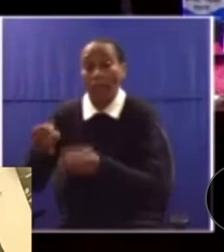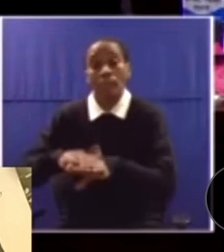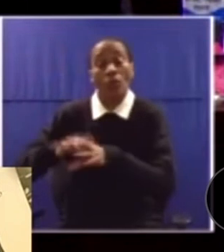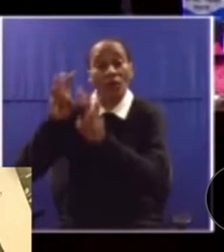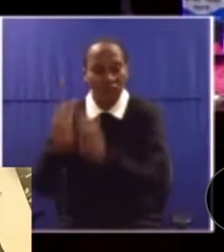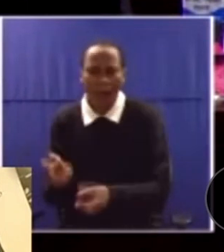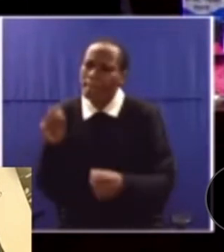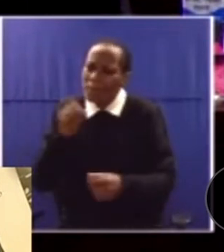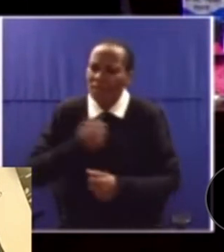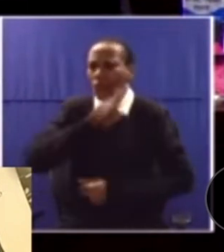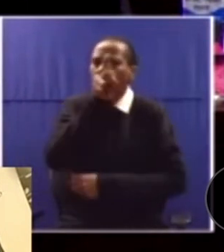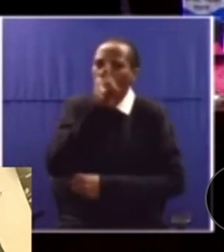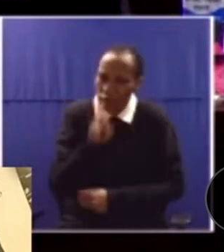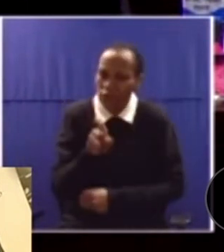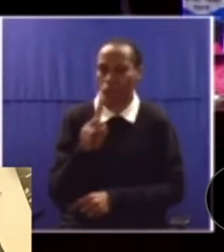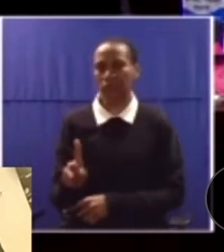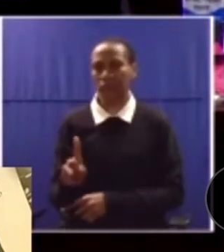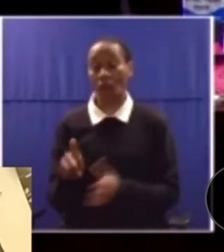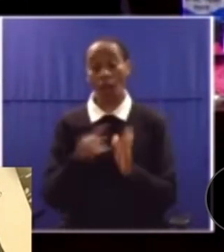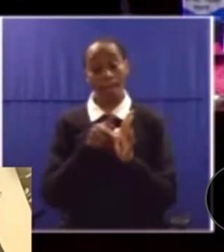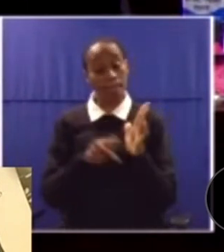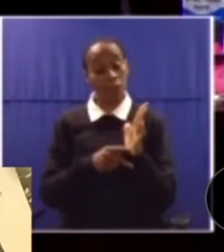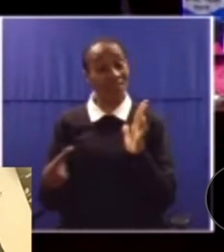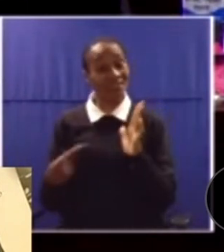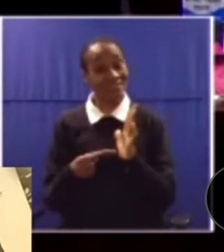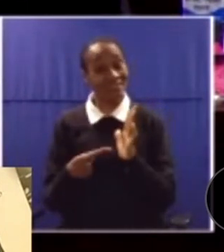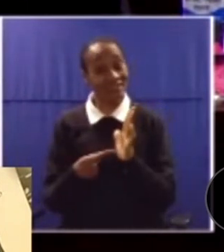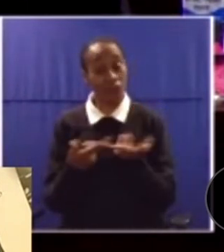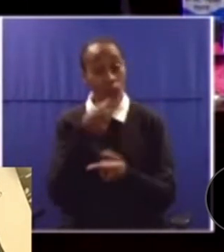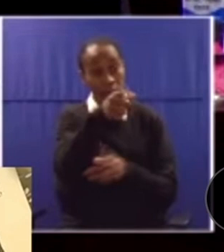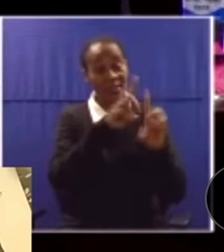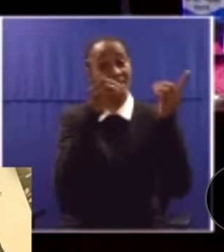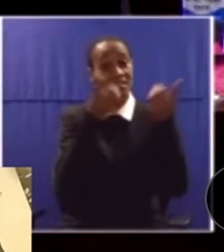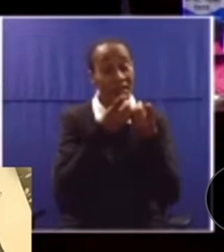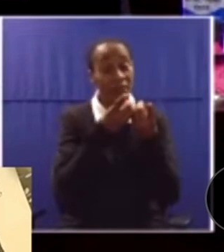question is whether the policy that the Department of Mineral